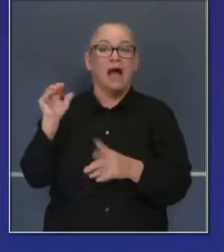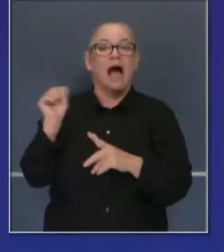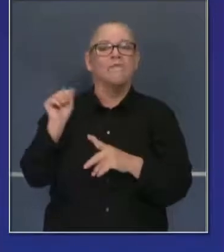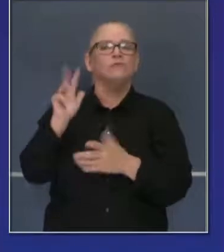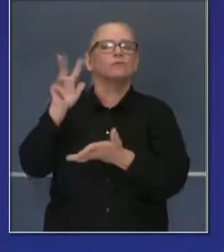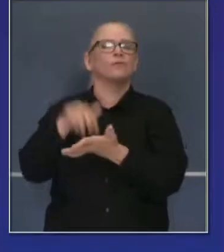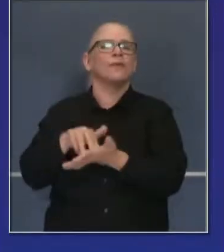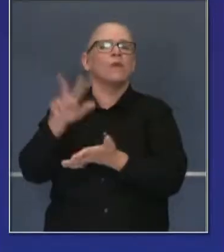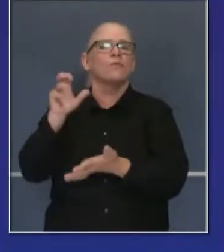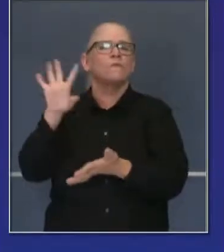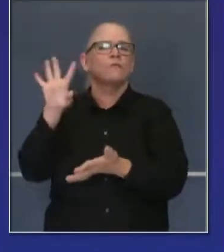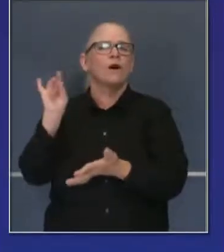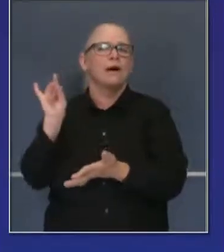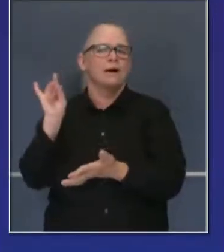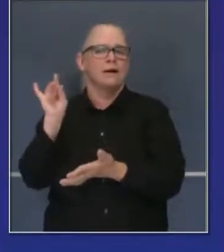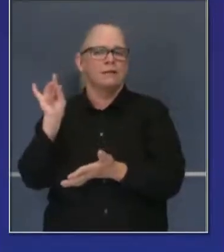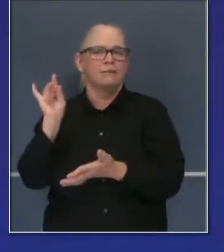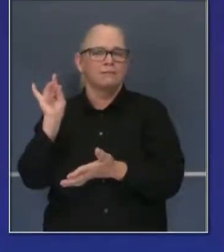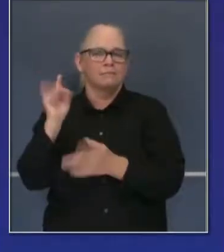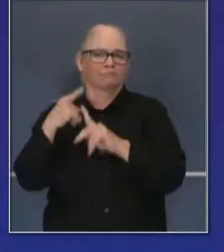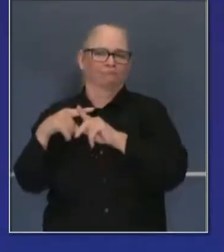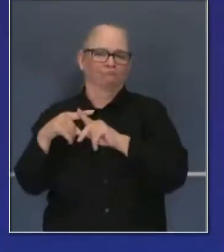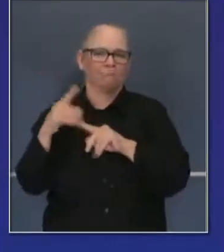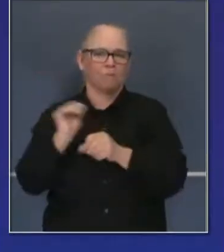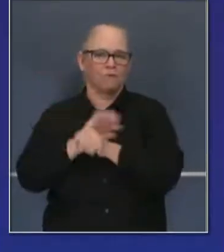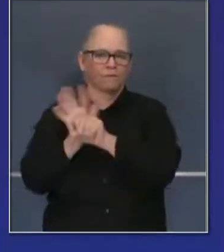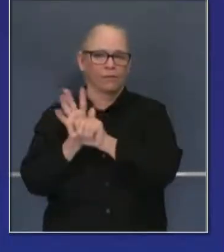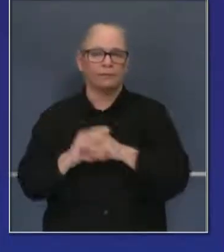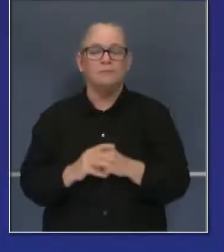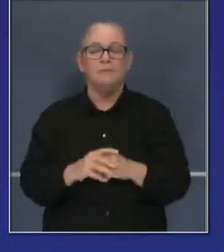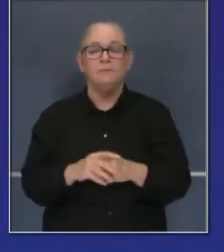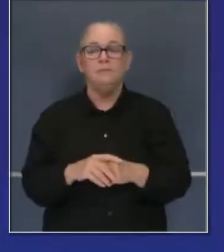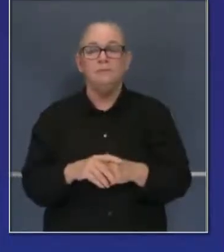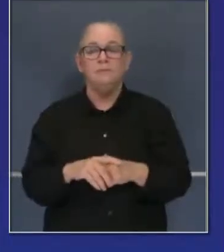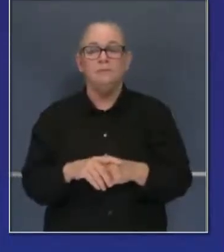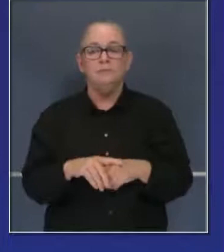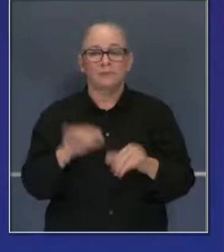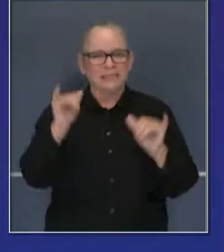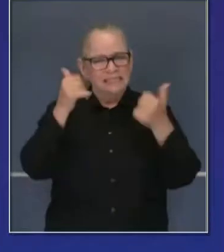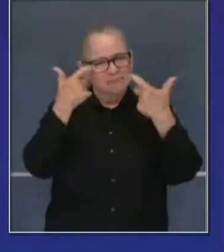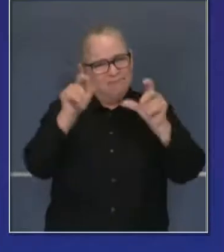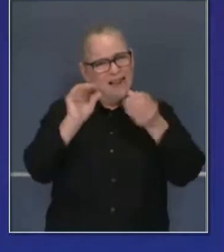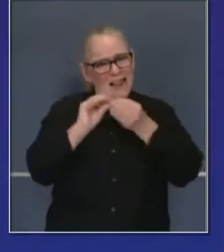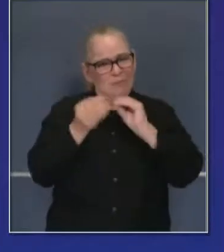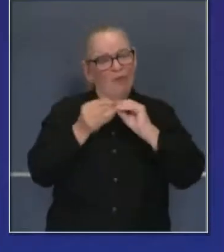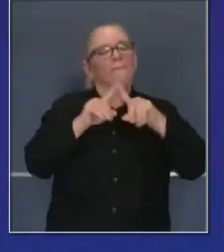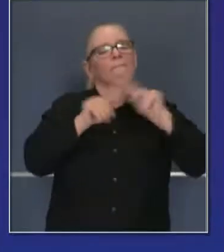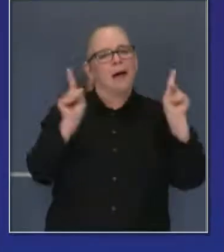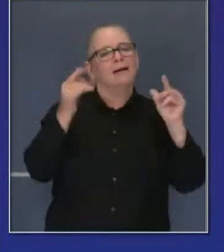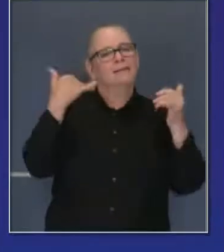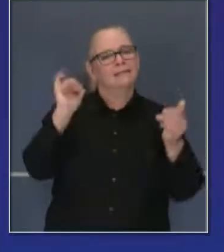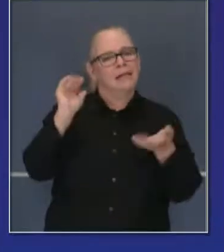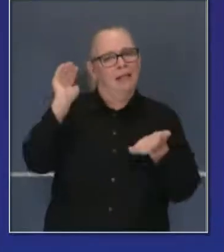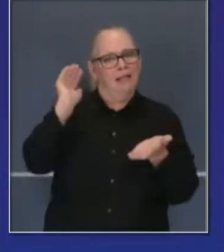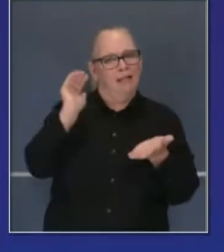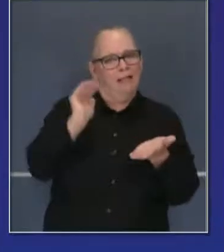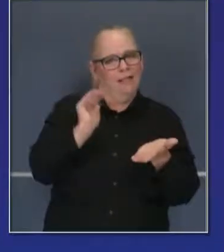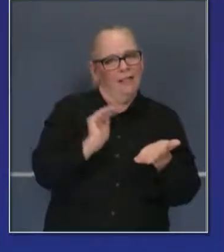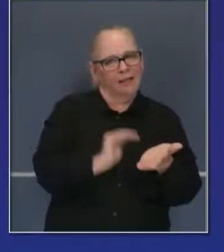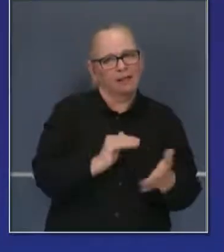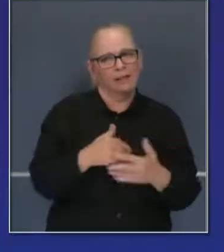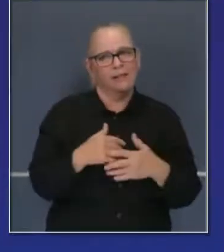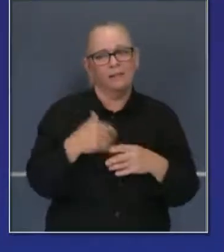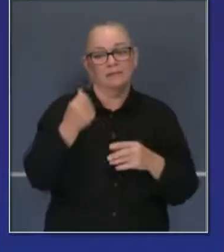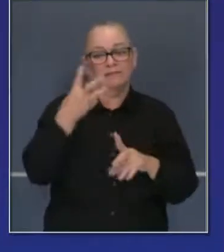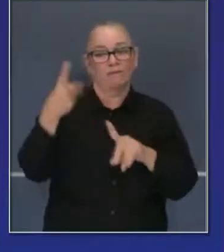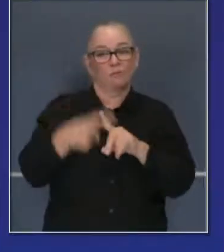3,348. Significant nonetheless, but a 7-day average that is substantially lower than we've seen in a number of months